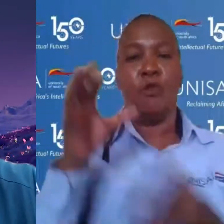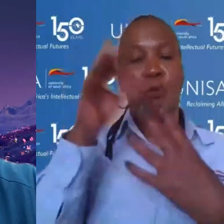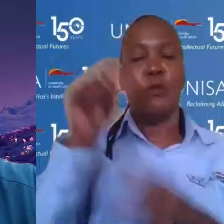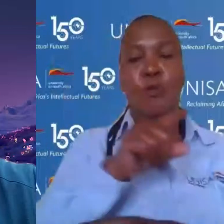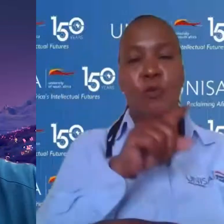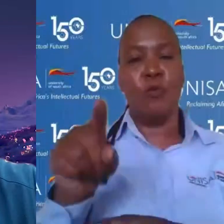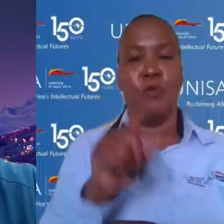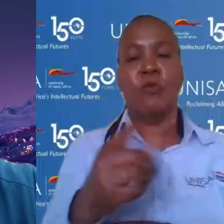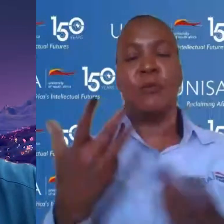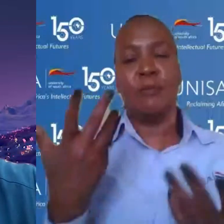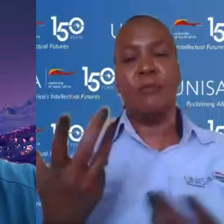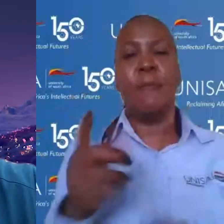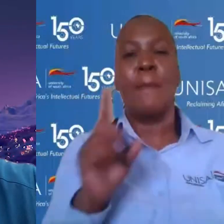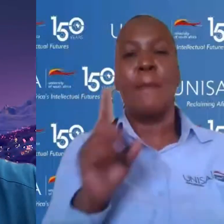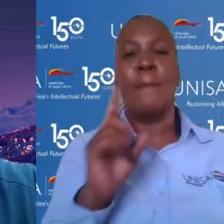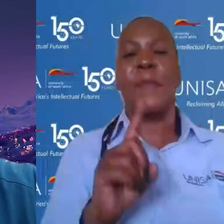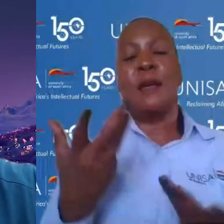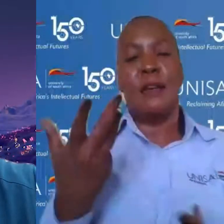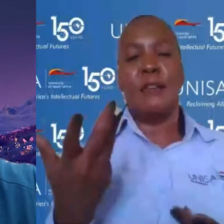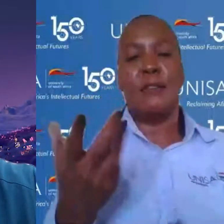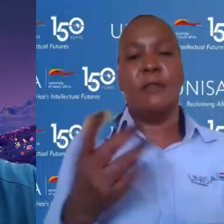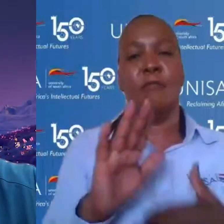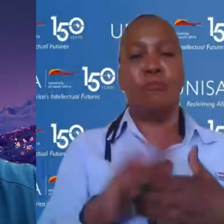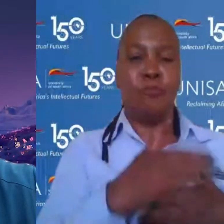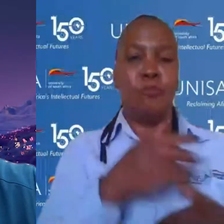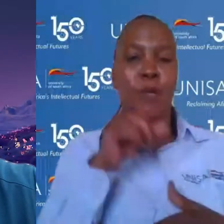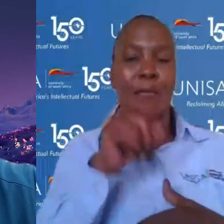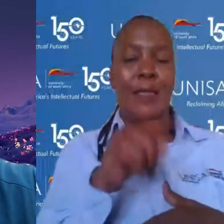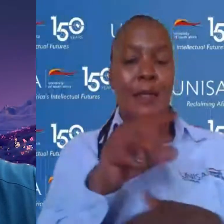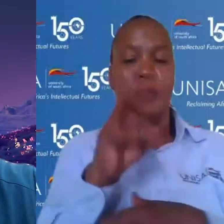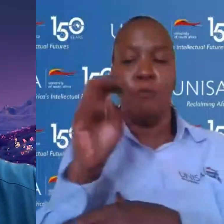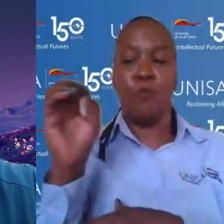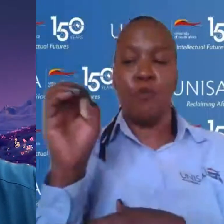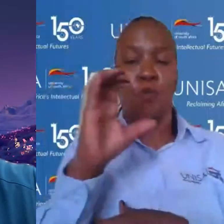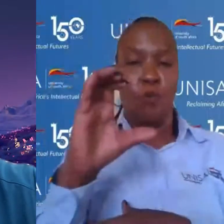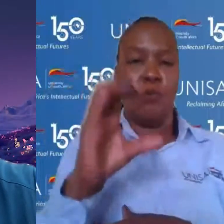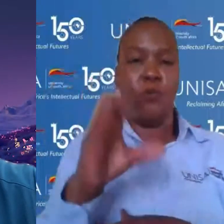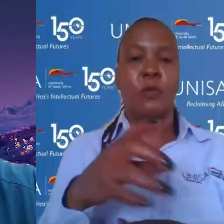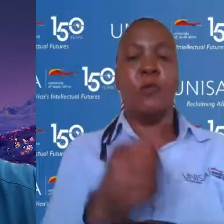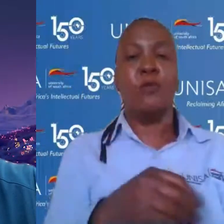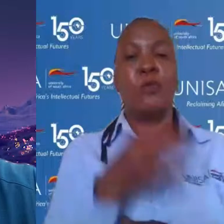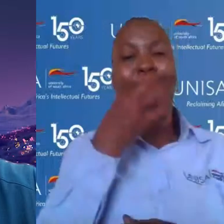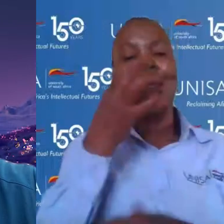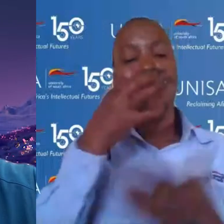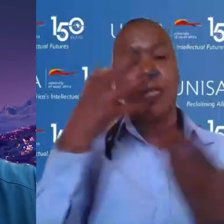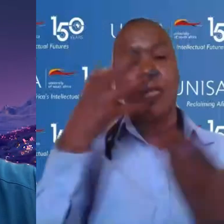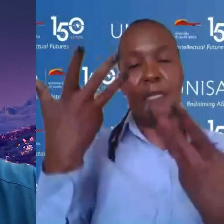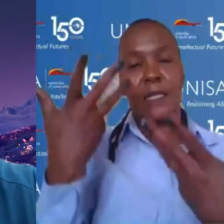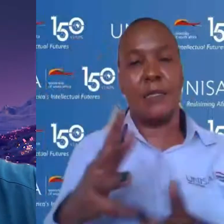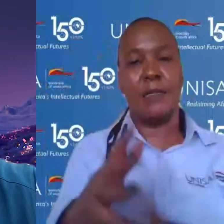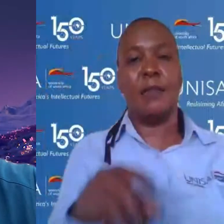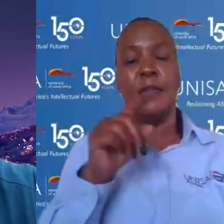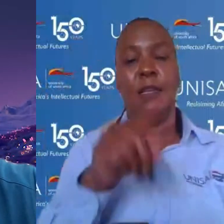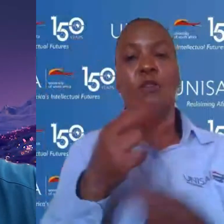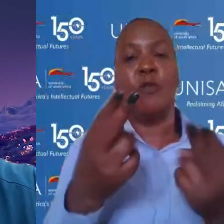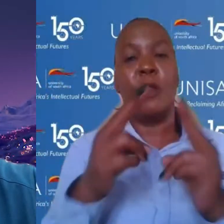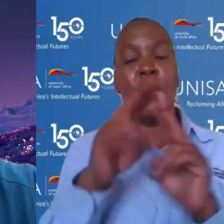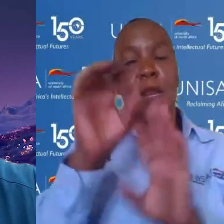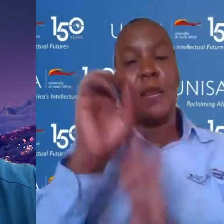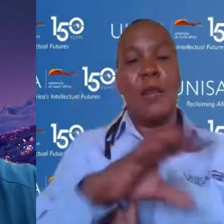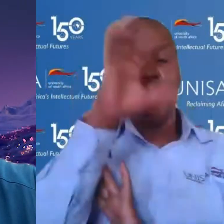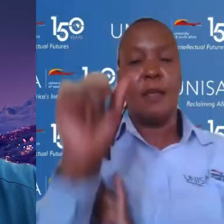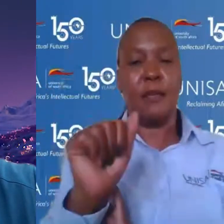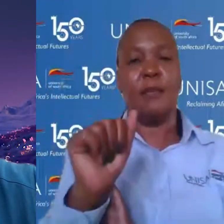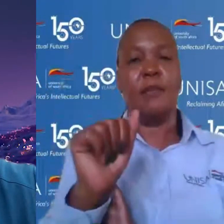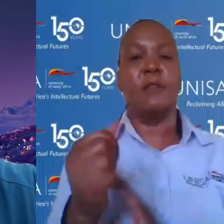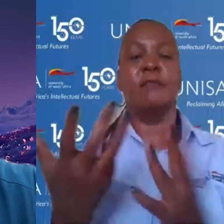necessarily, it is because in that MOOC, we indicated that at UNISA,